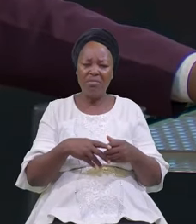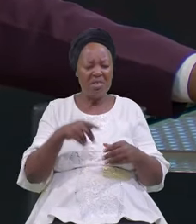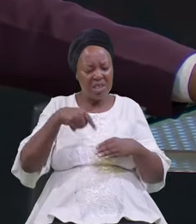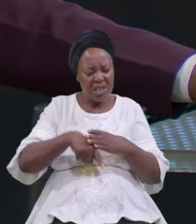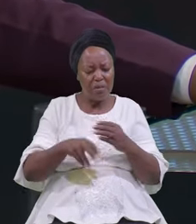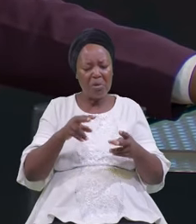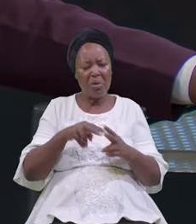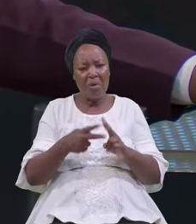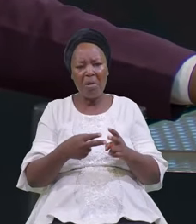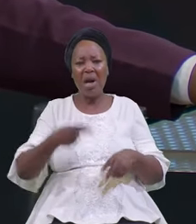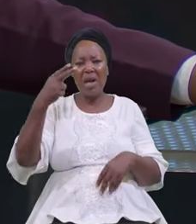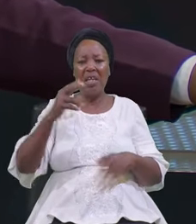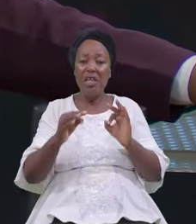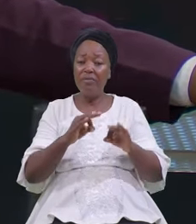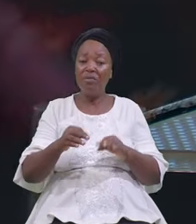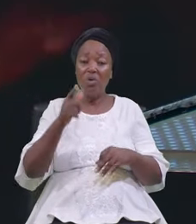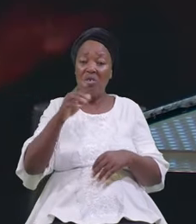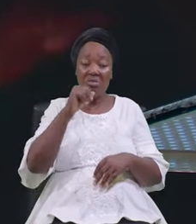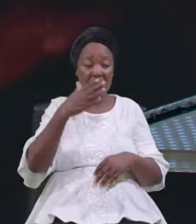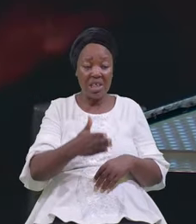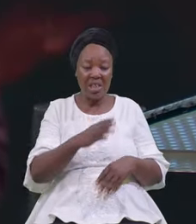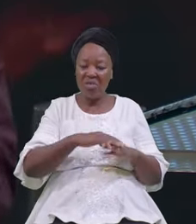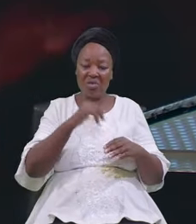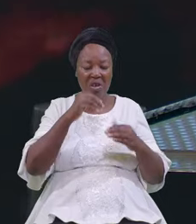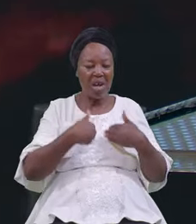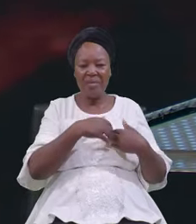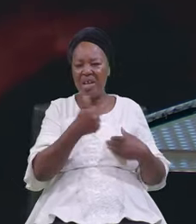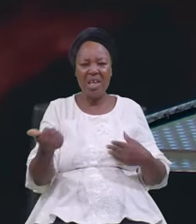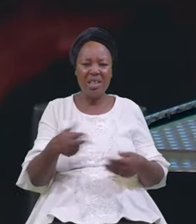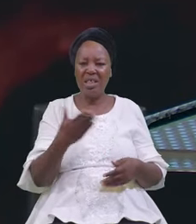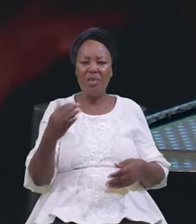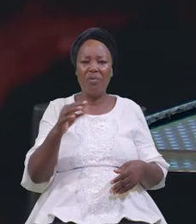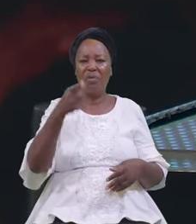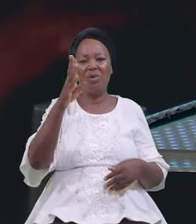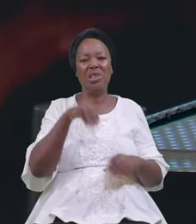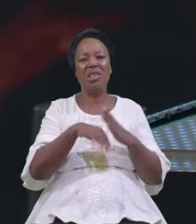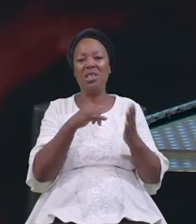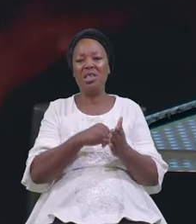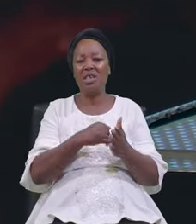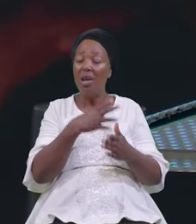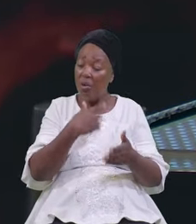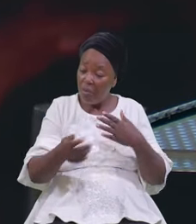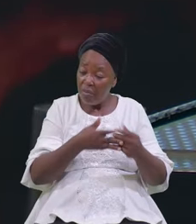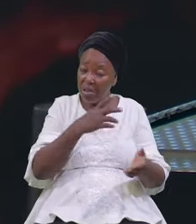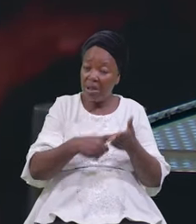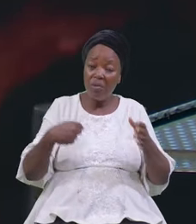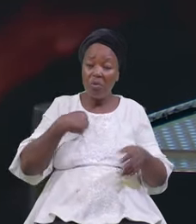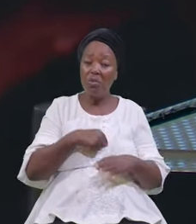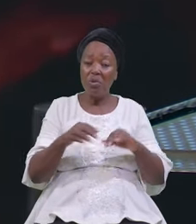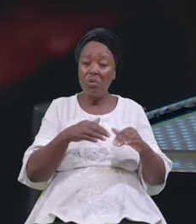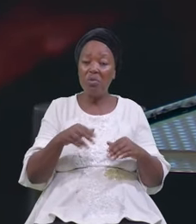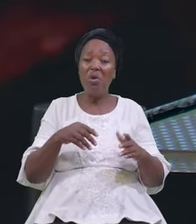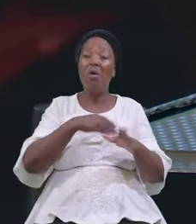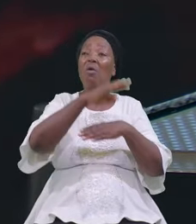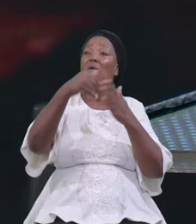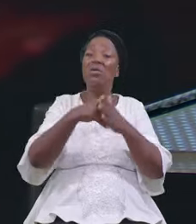any recognition in heaven. No matter what we do, the whole of the city or the church